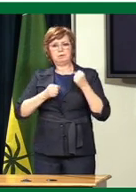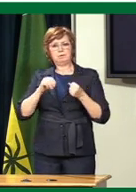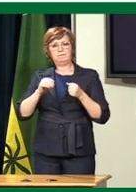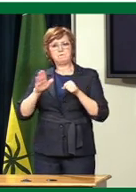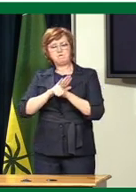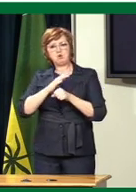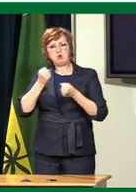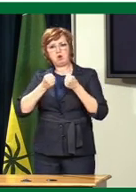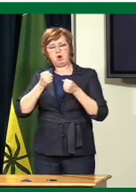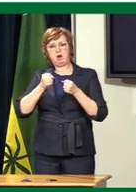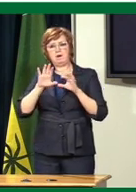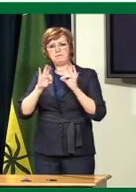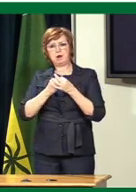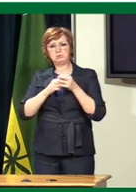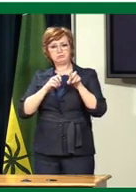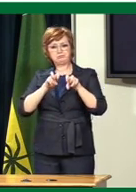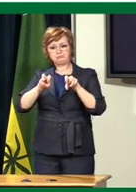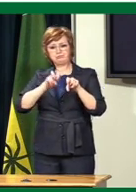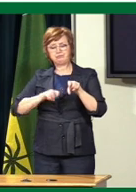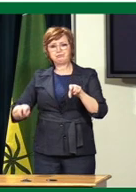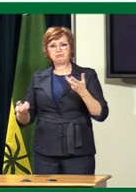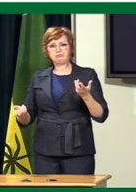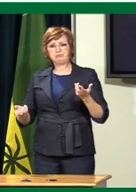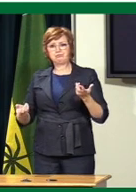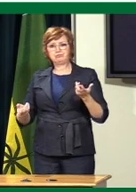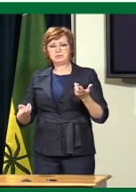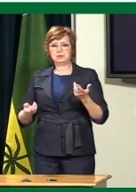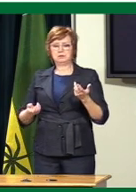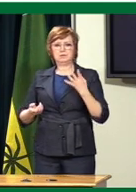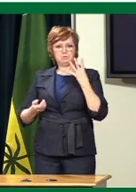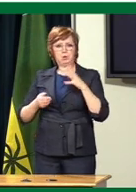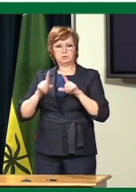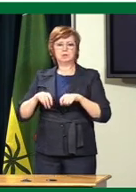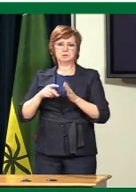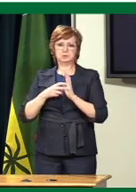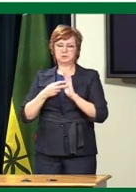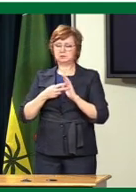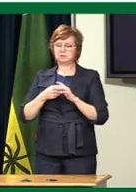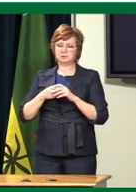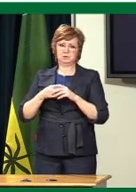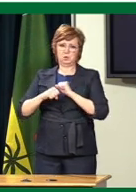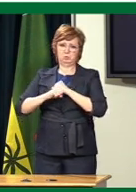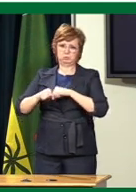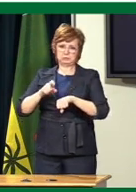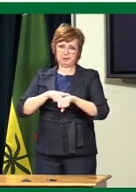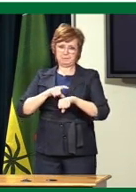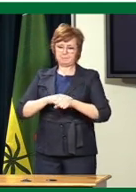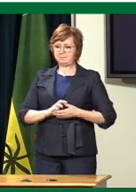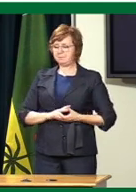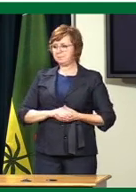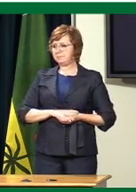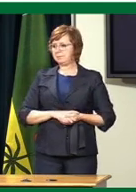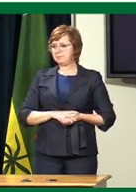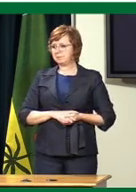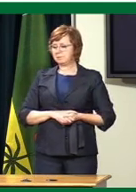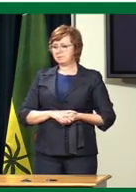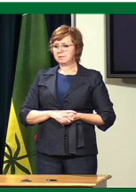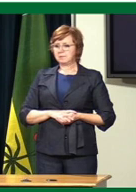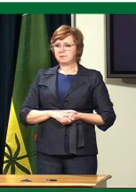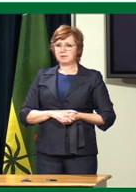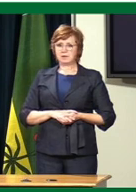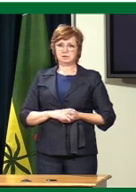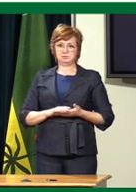to continue to build more capacity, because the other thing I would say is it's not the same number of people coming each and every day,